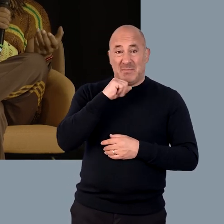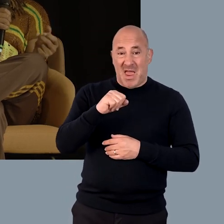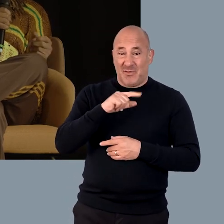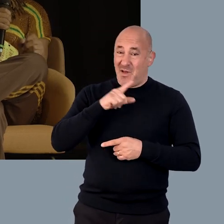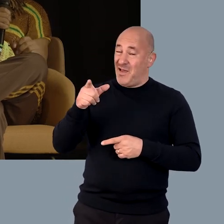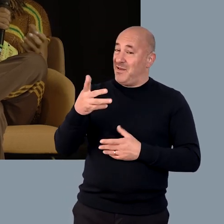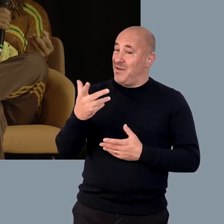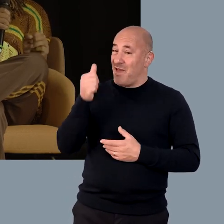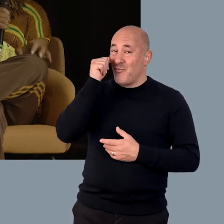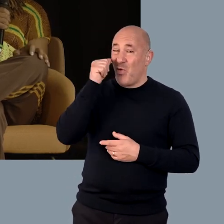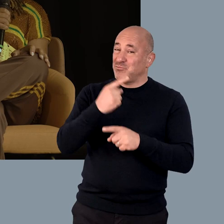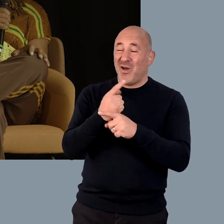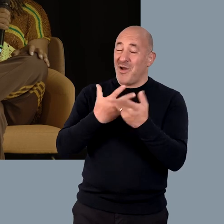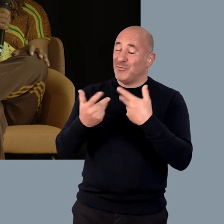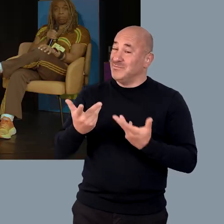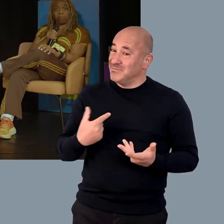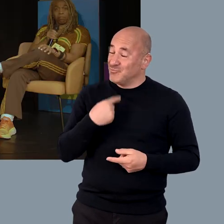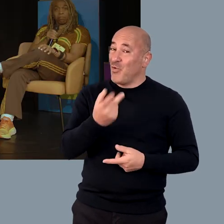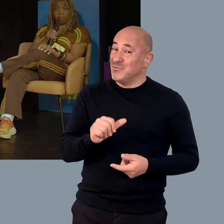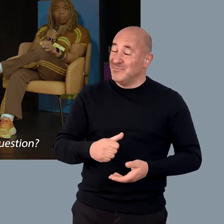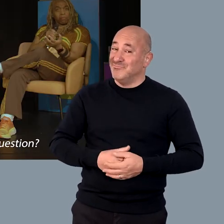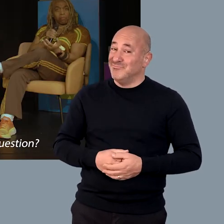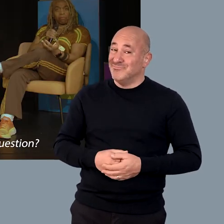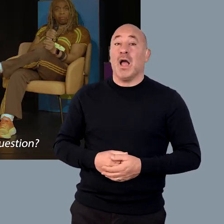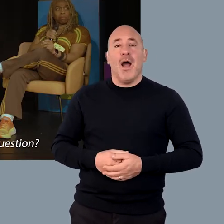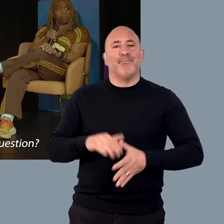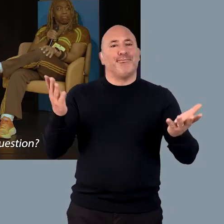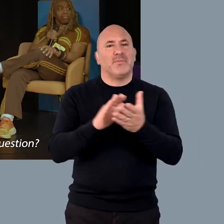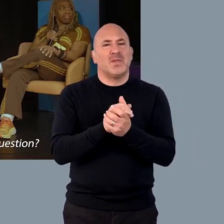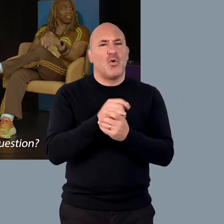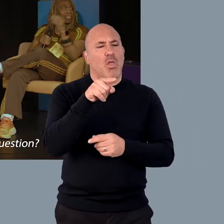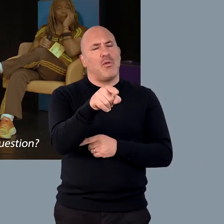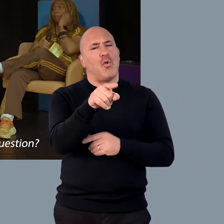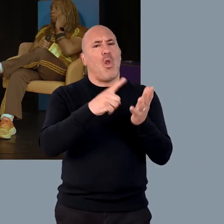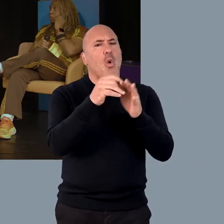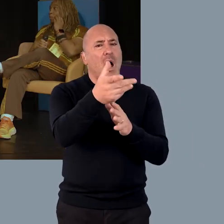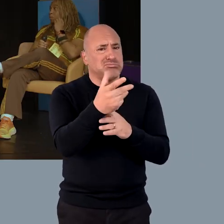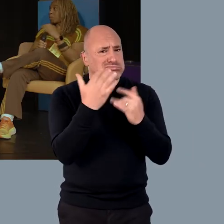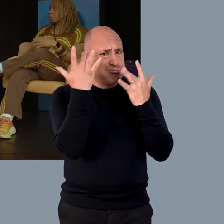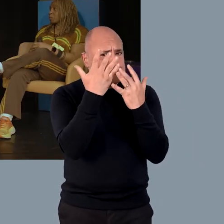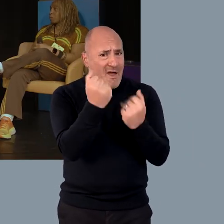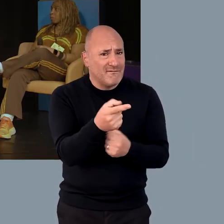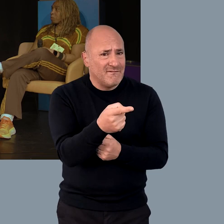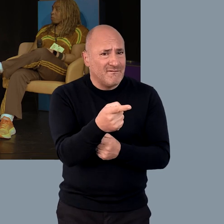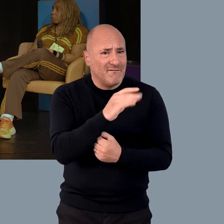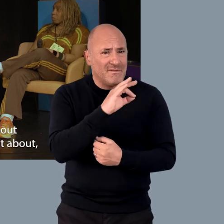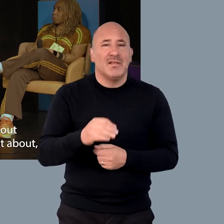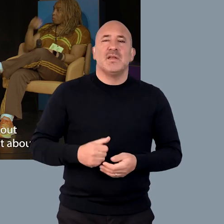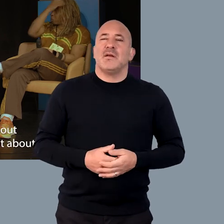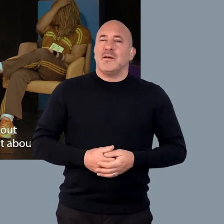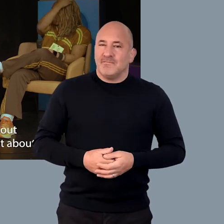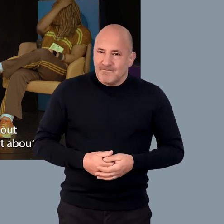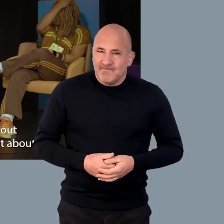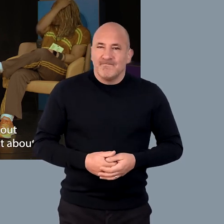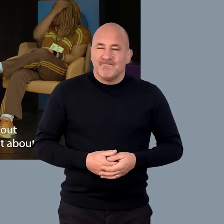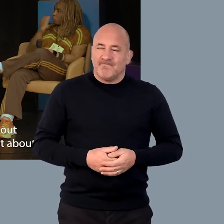guys because they're onto something Laura did you have a reflection on the question? Um, yeah, I think